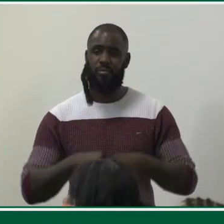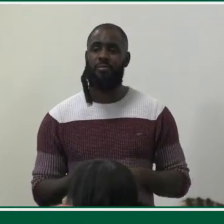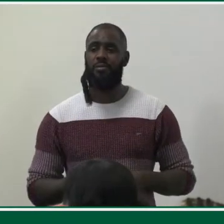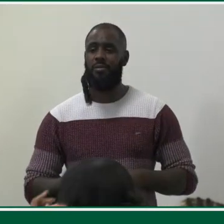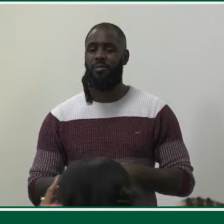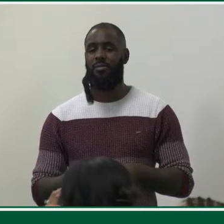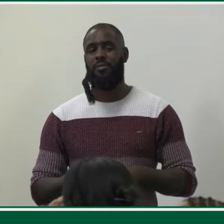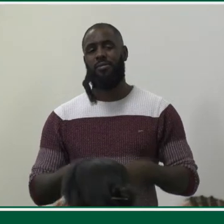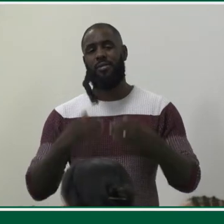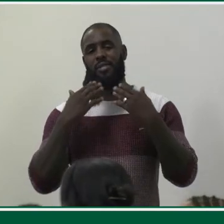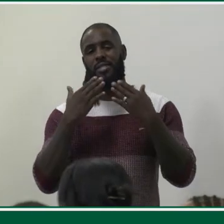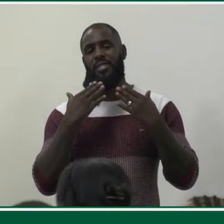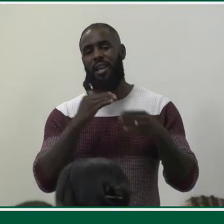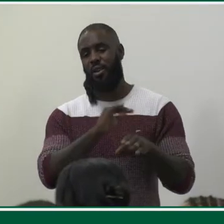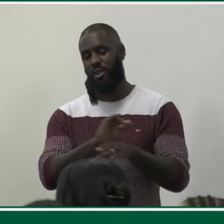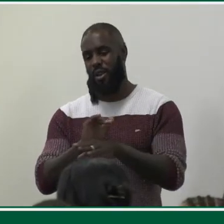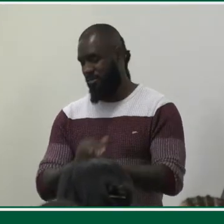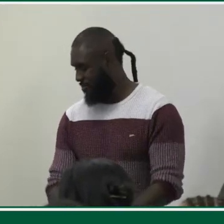deserve. Thank you. Have a good night.